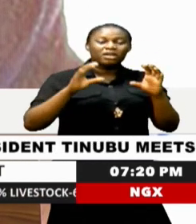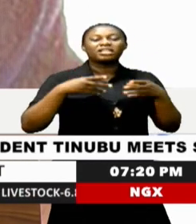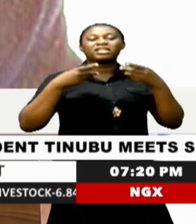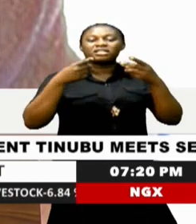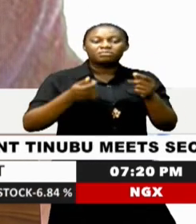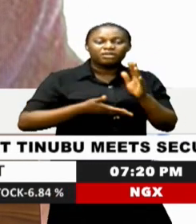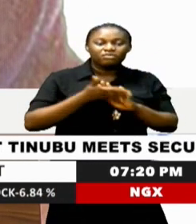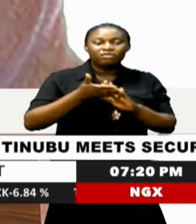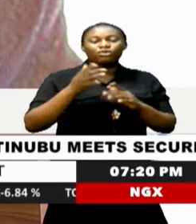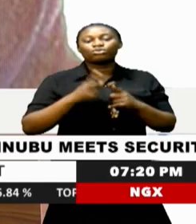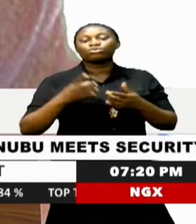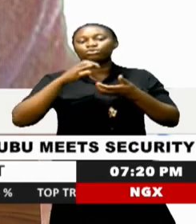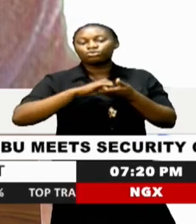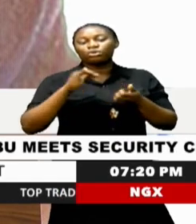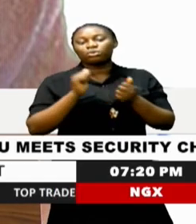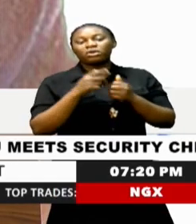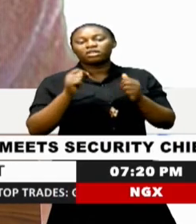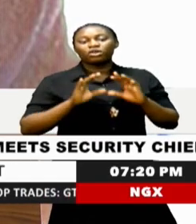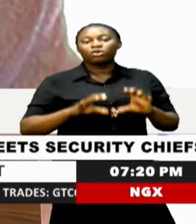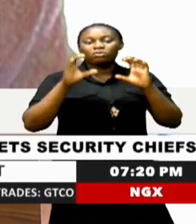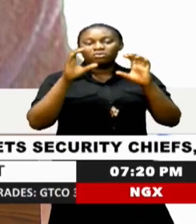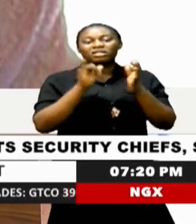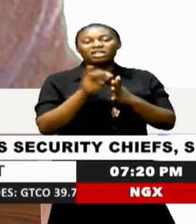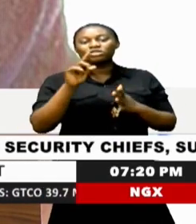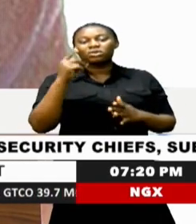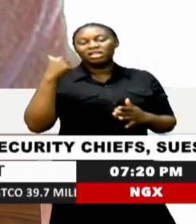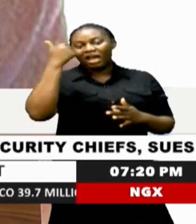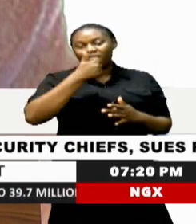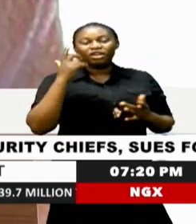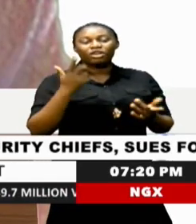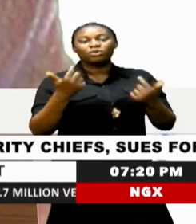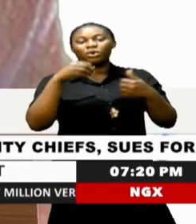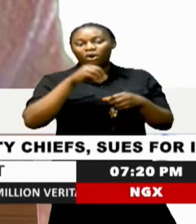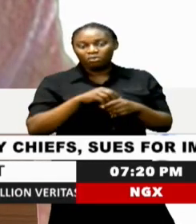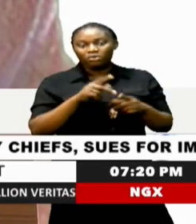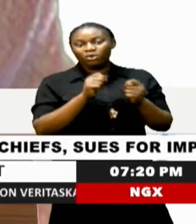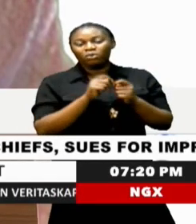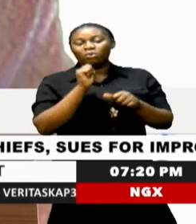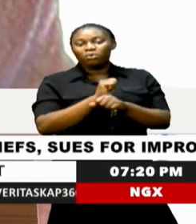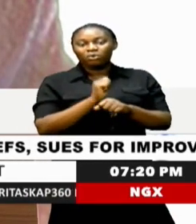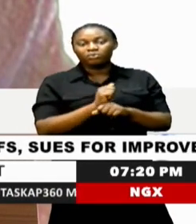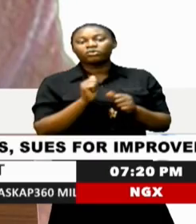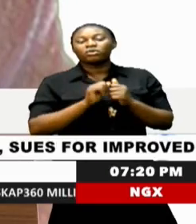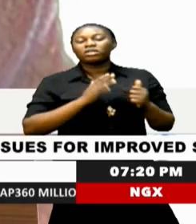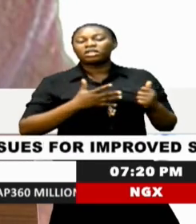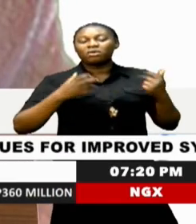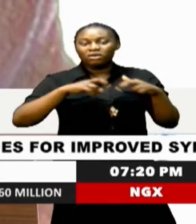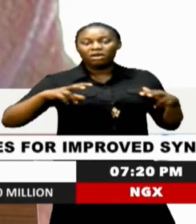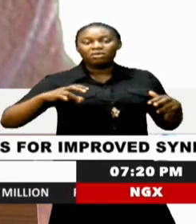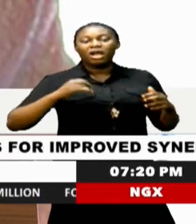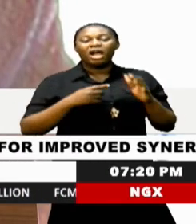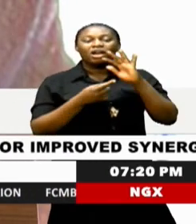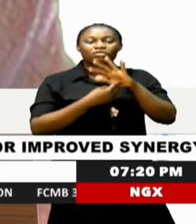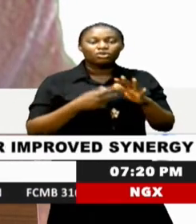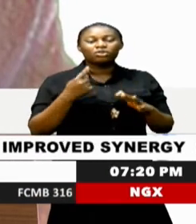those commitments. And that's what the African Continental Free Trade Agreement is. Some of our analysis shows that the digital trade protocol